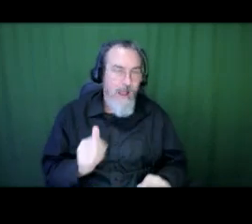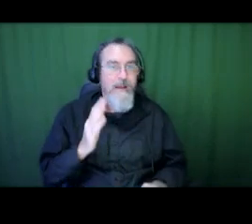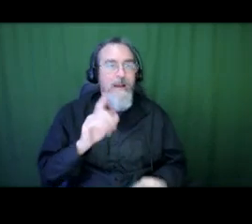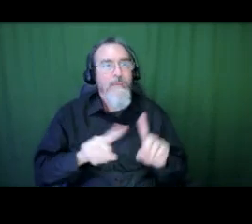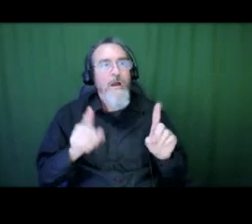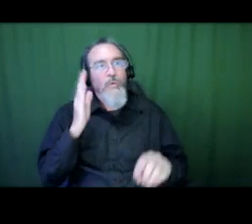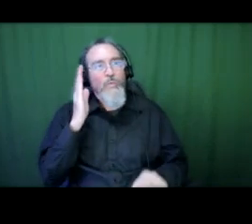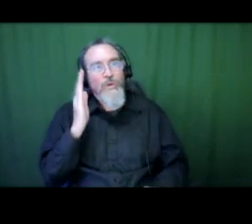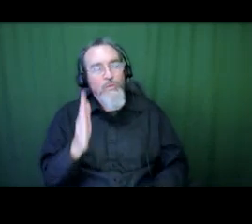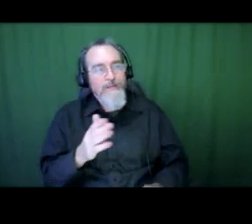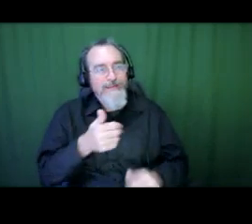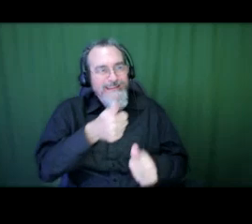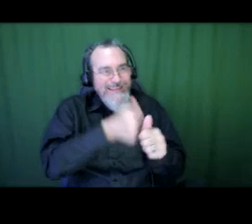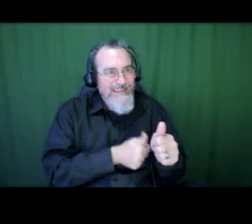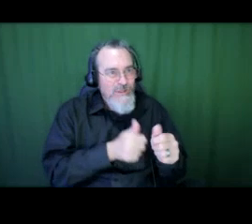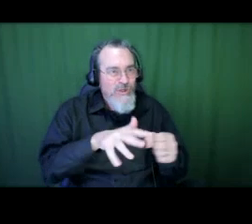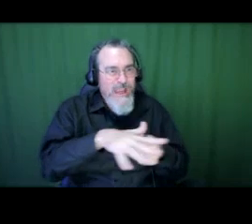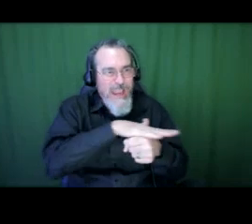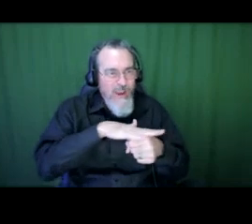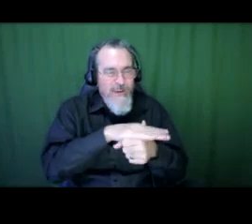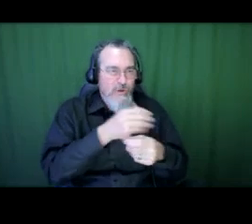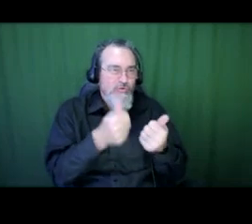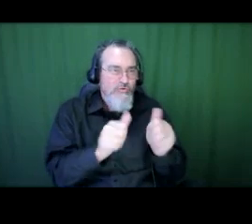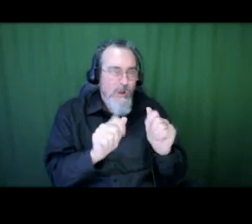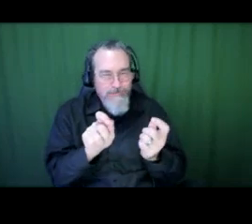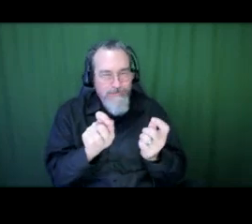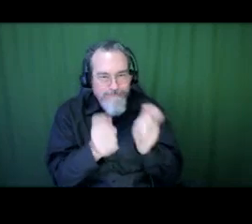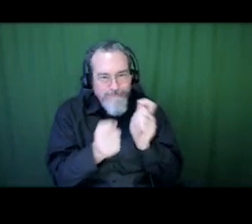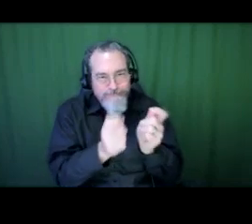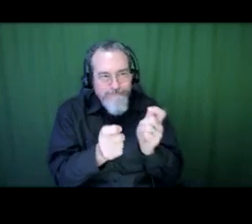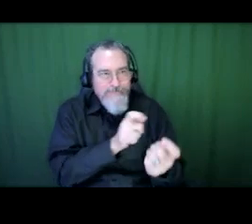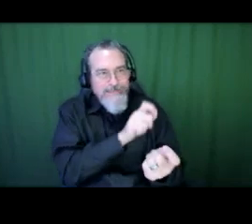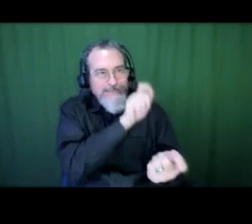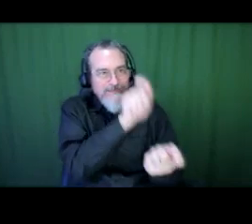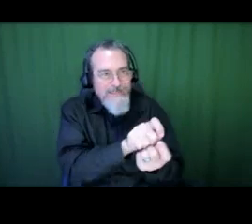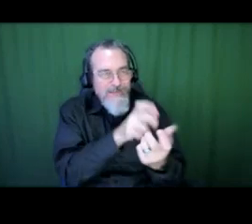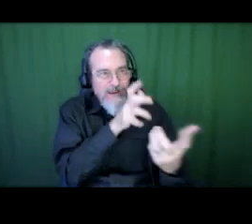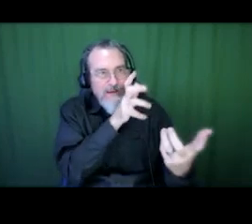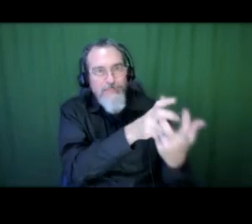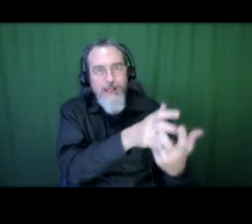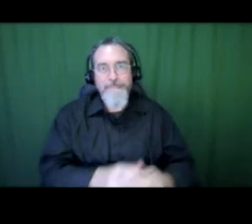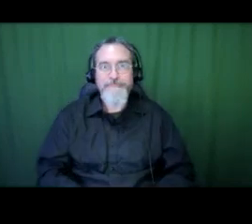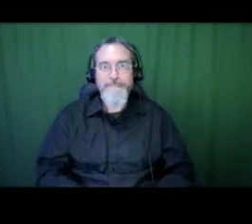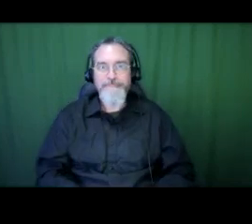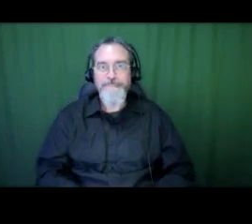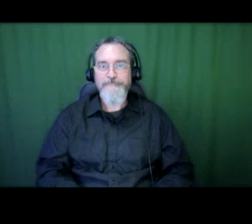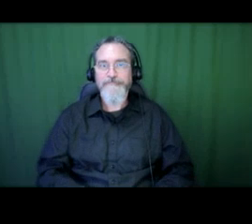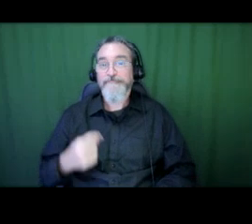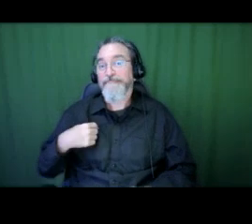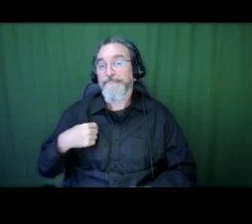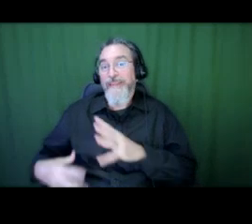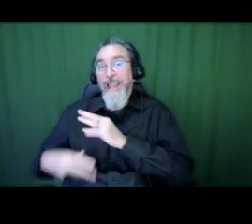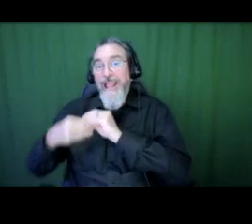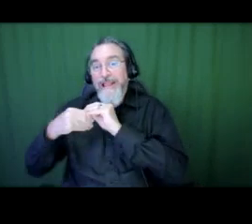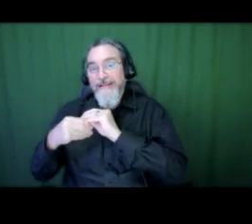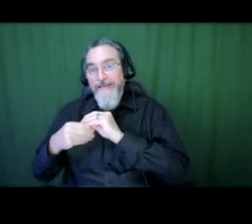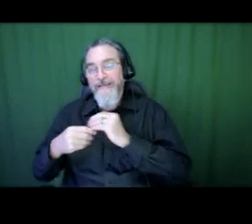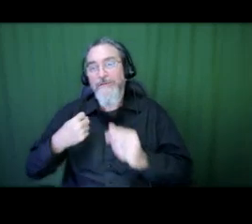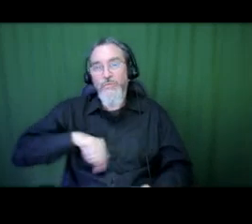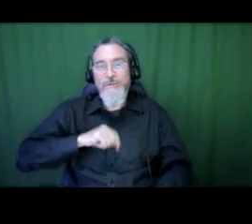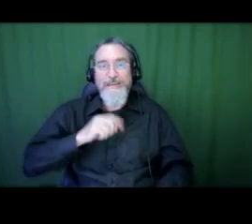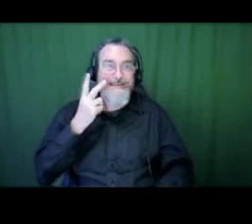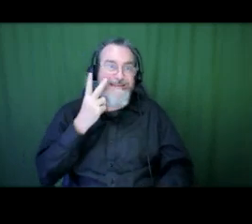areas to make it as specific as possible. And last, just to add on, I think we also see the scalability and